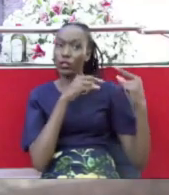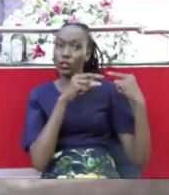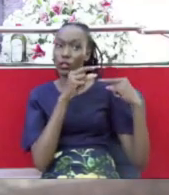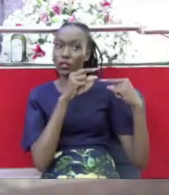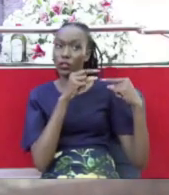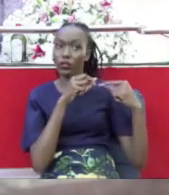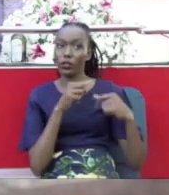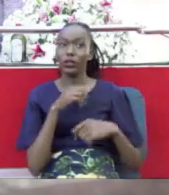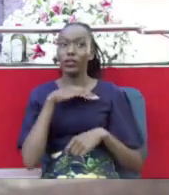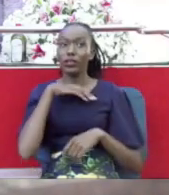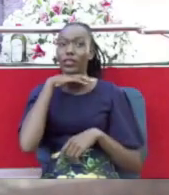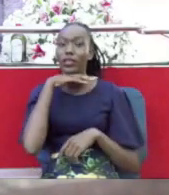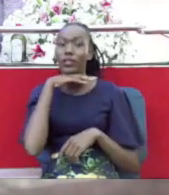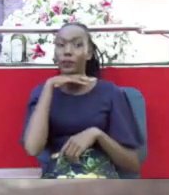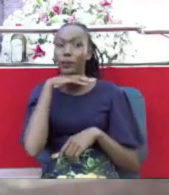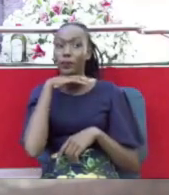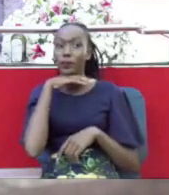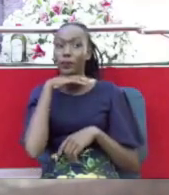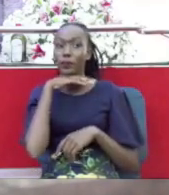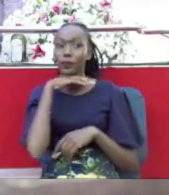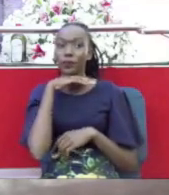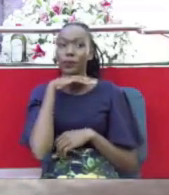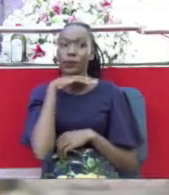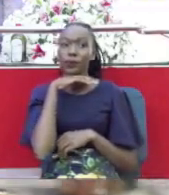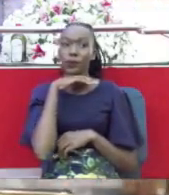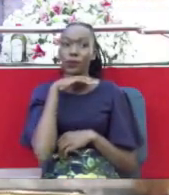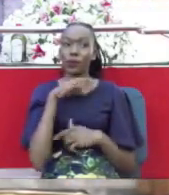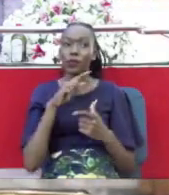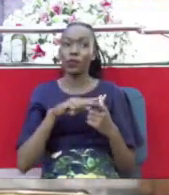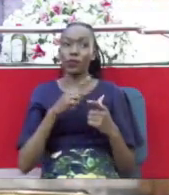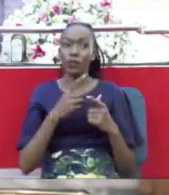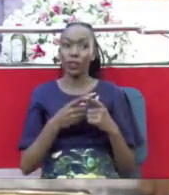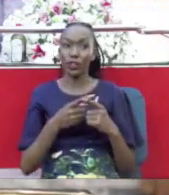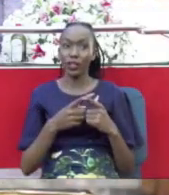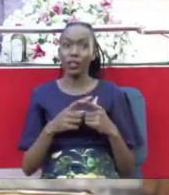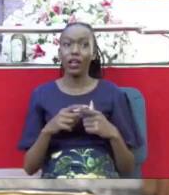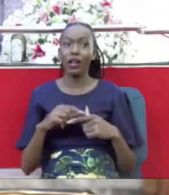had died, that generation, then there arose a generation